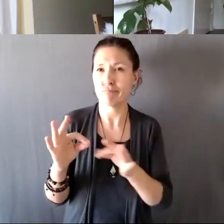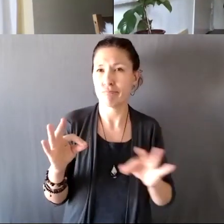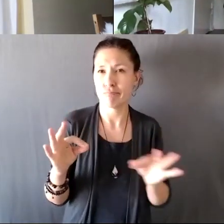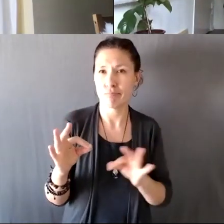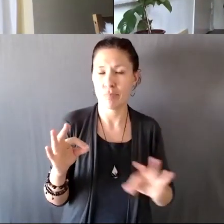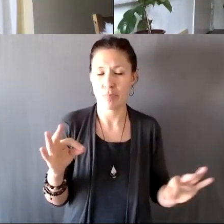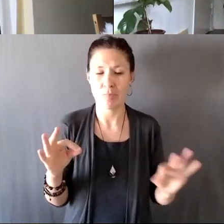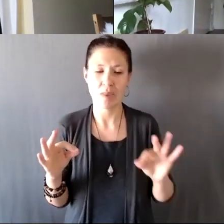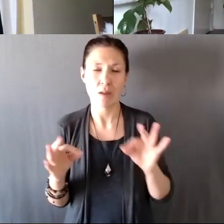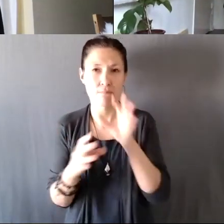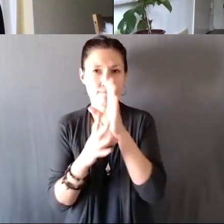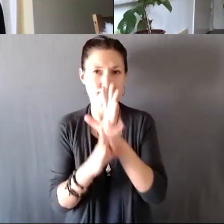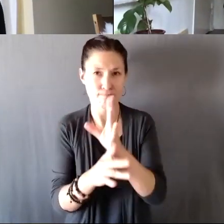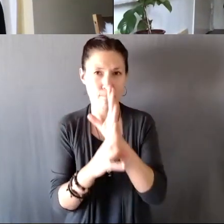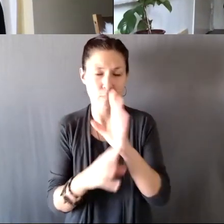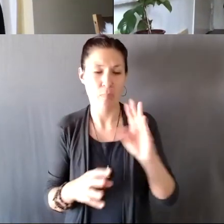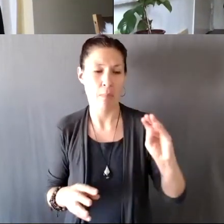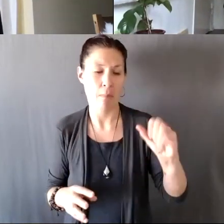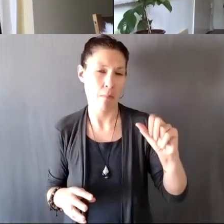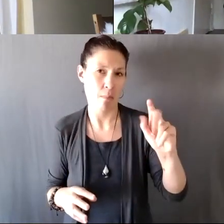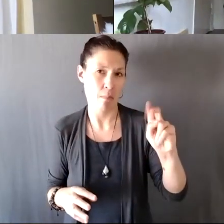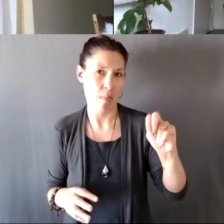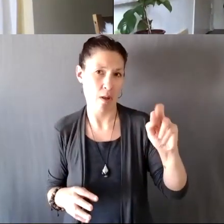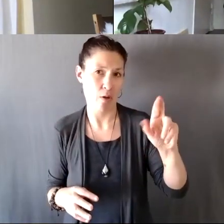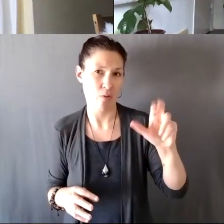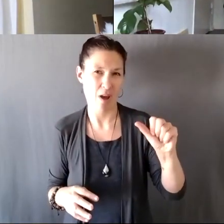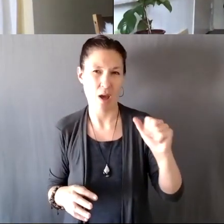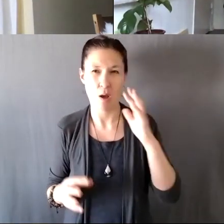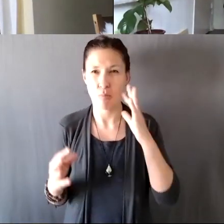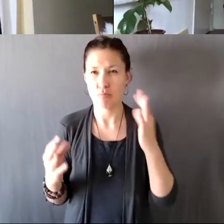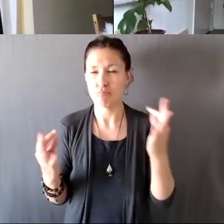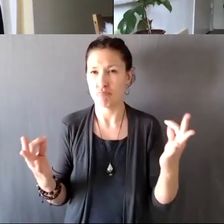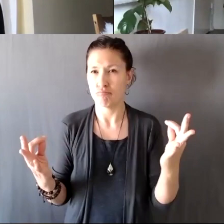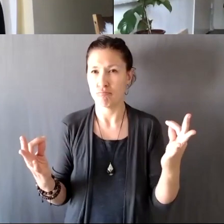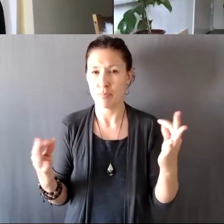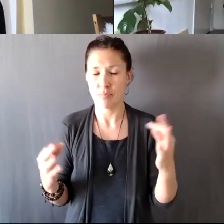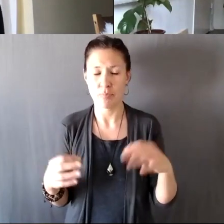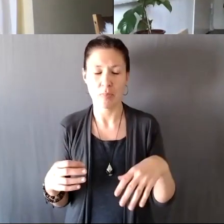So this mantra is to the great medicine Buddha.